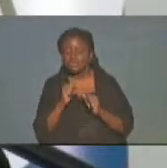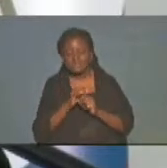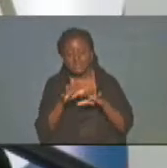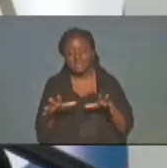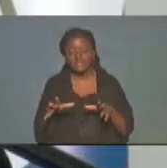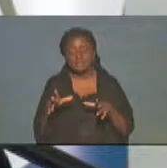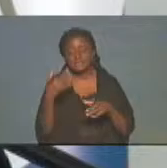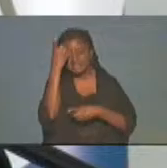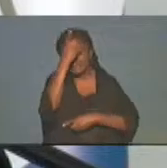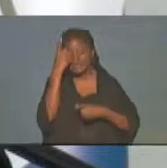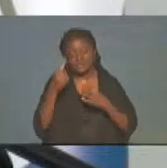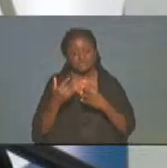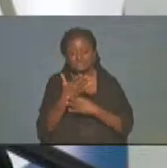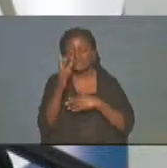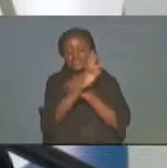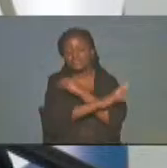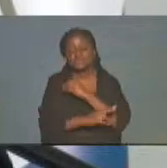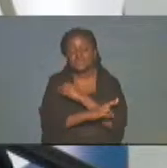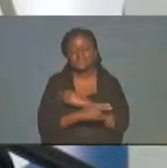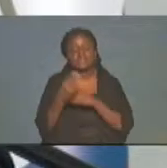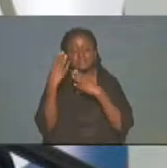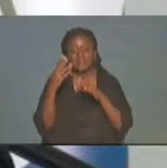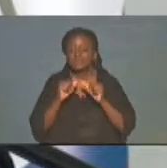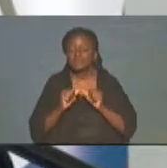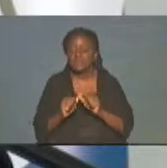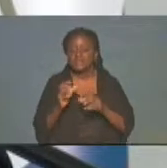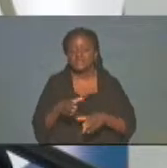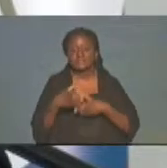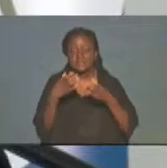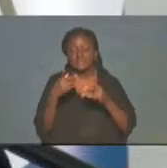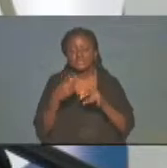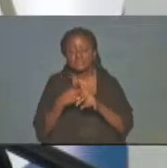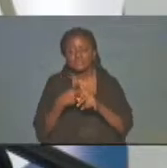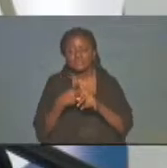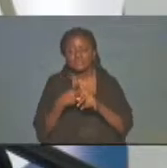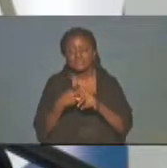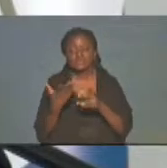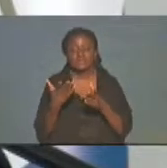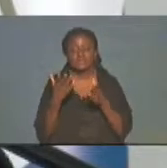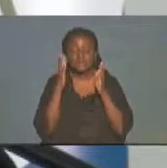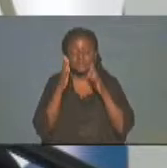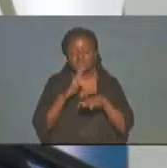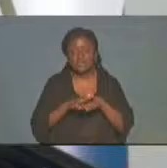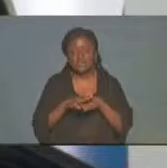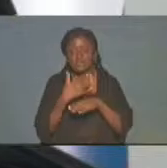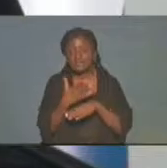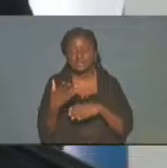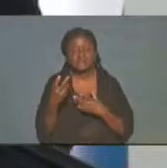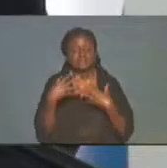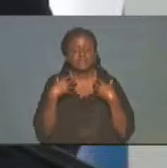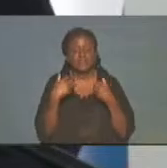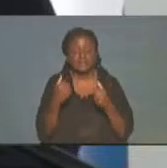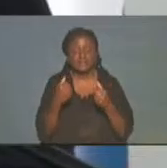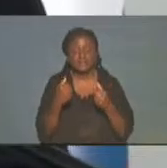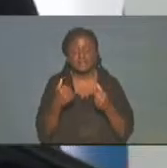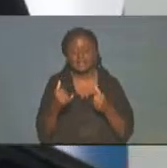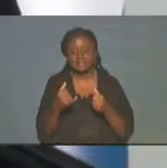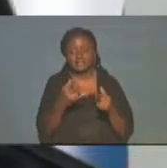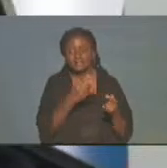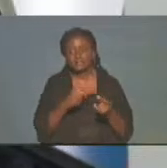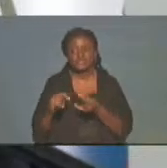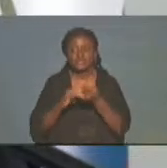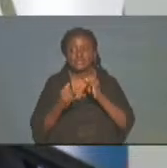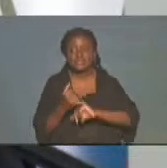The Bahamas remain committed to addressing the issues of health tourism to promote healthy and safer